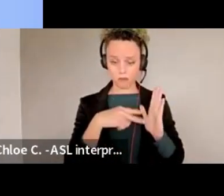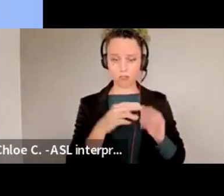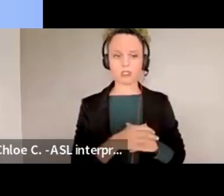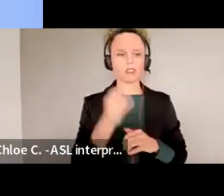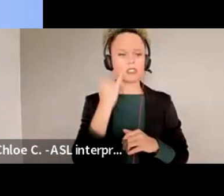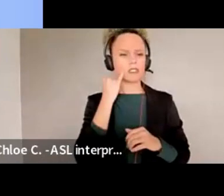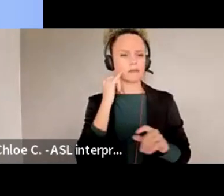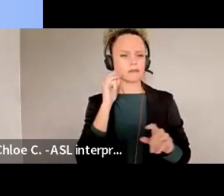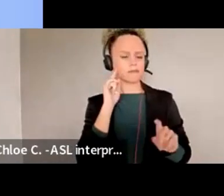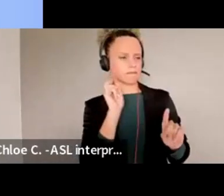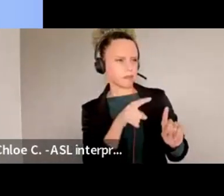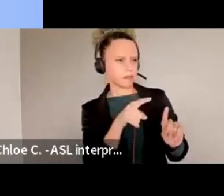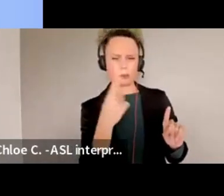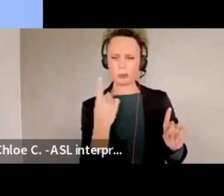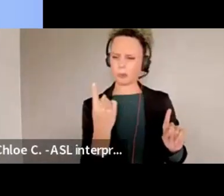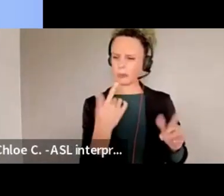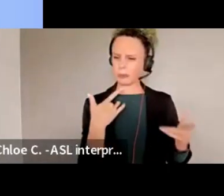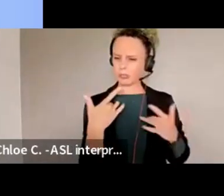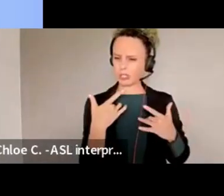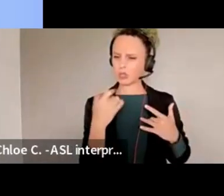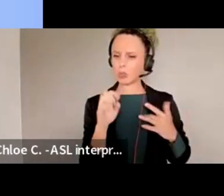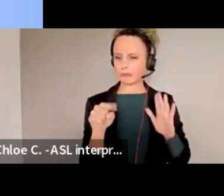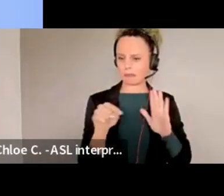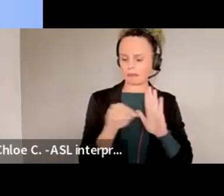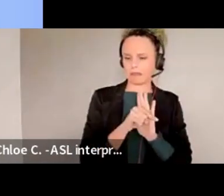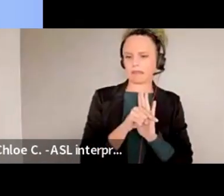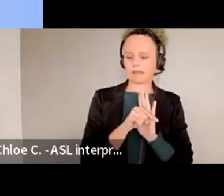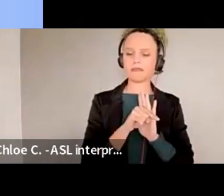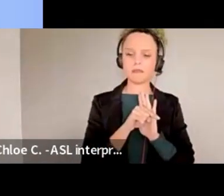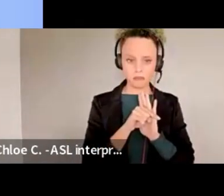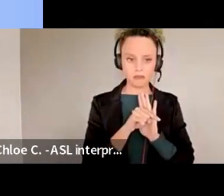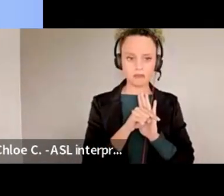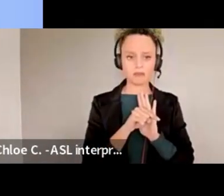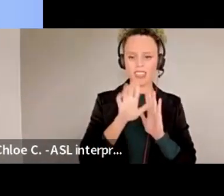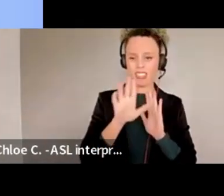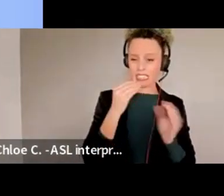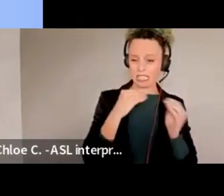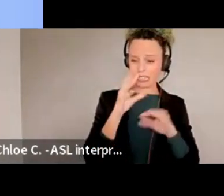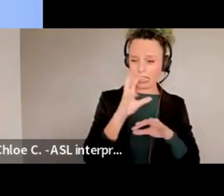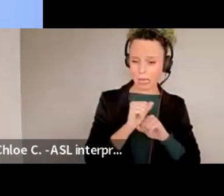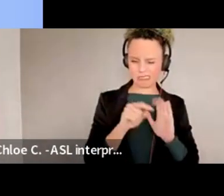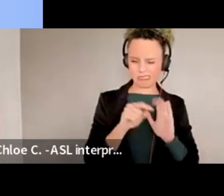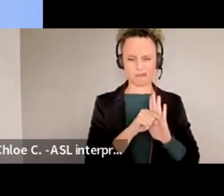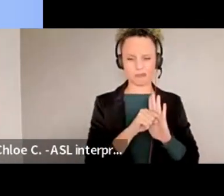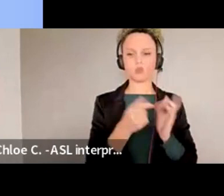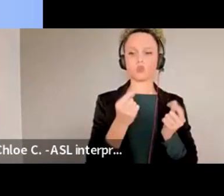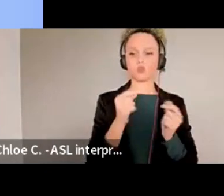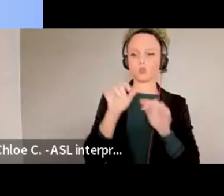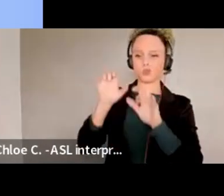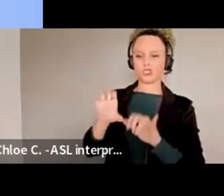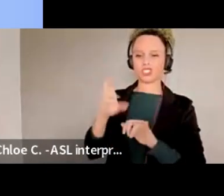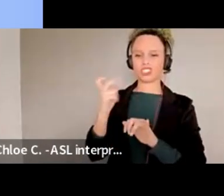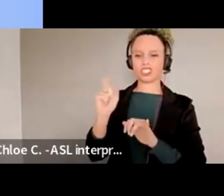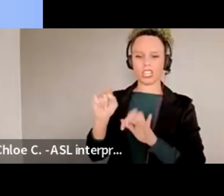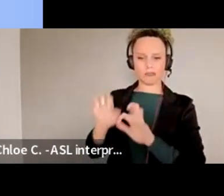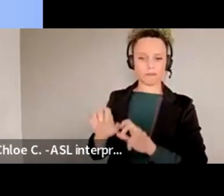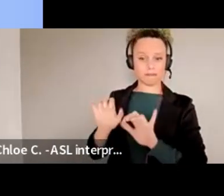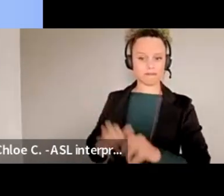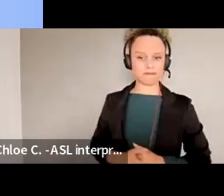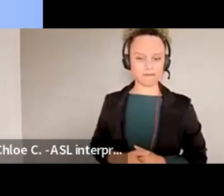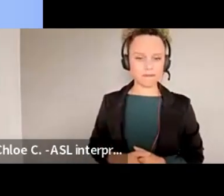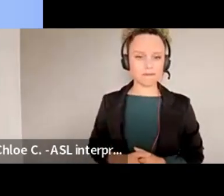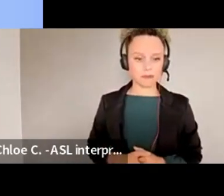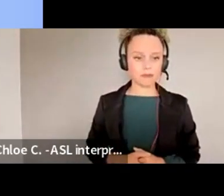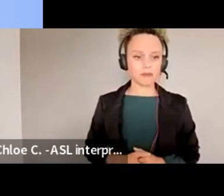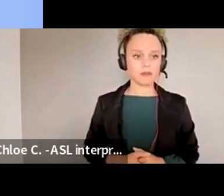I definitely want to be respectful. So I'm going to read this quote. Whenever you hear something concerning that is negative